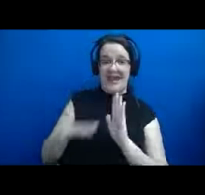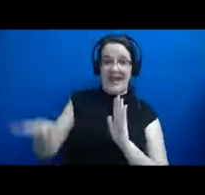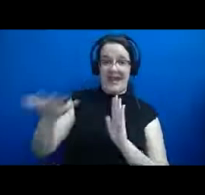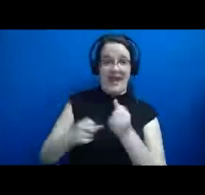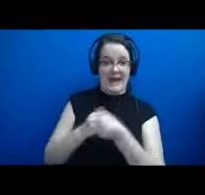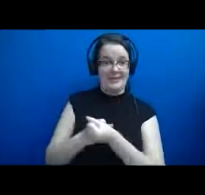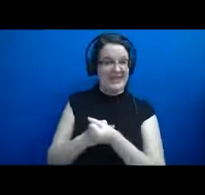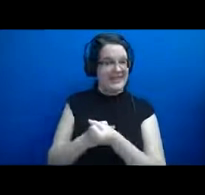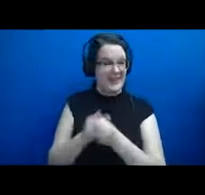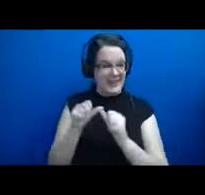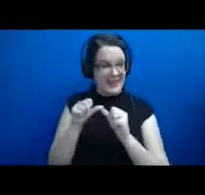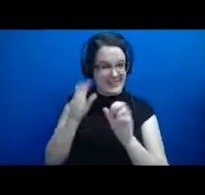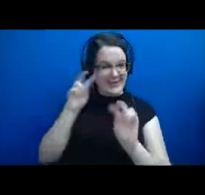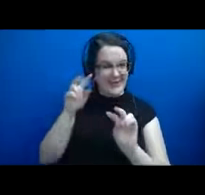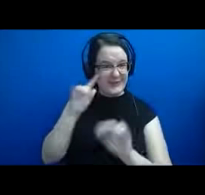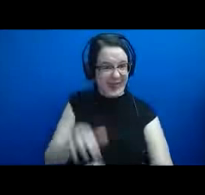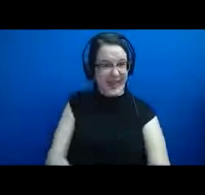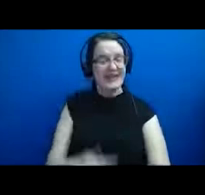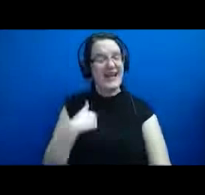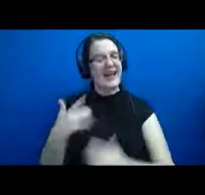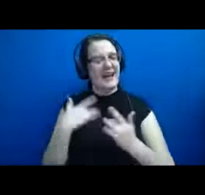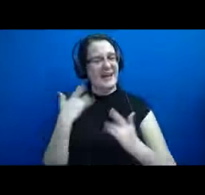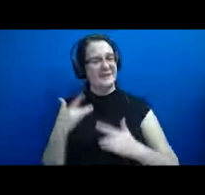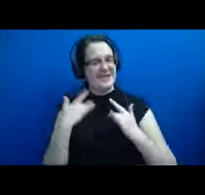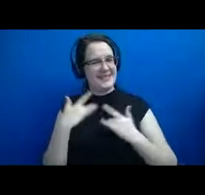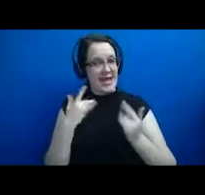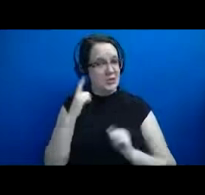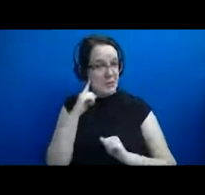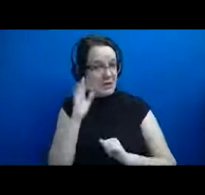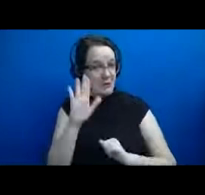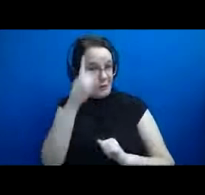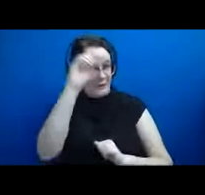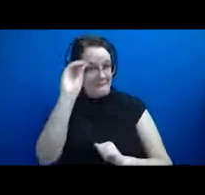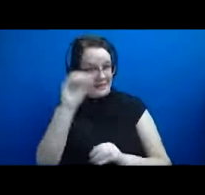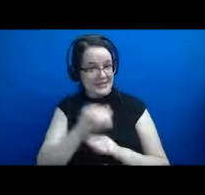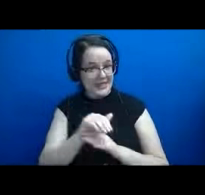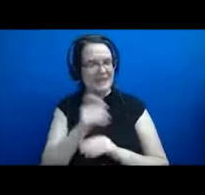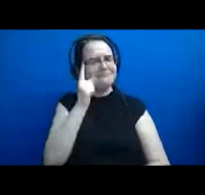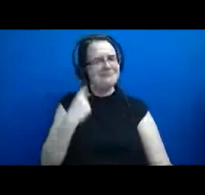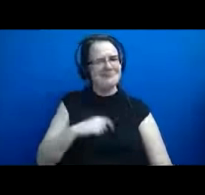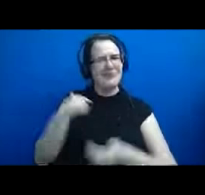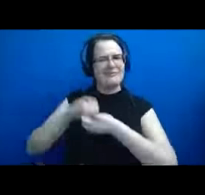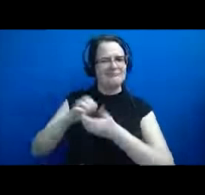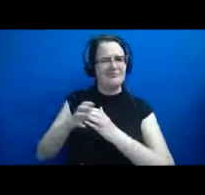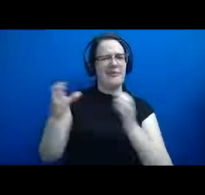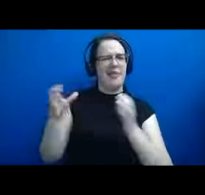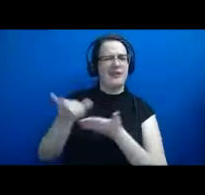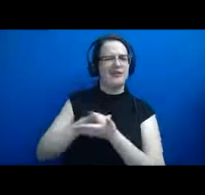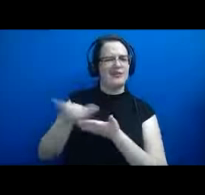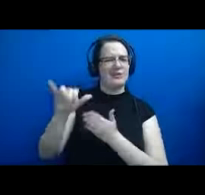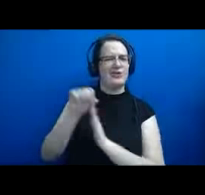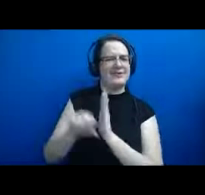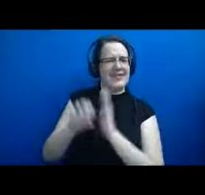that because I'm so excited to hear what you all think of tonight. But we've done a lot with New York State Ed and pushing forward